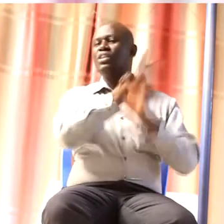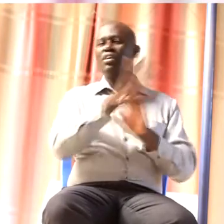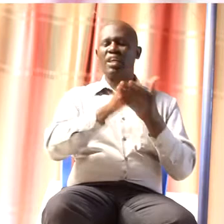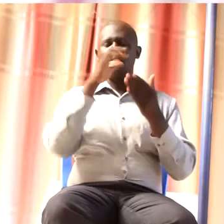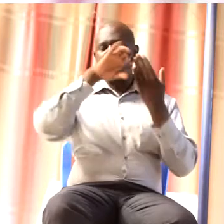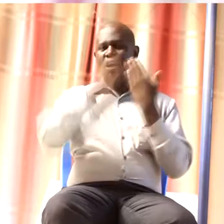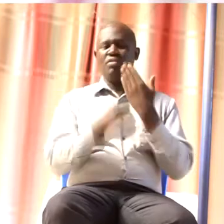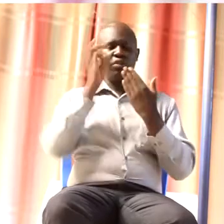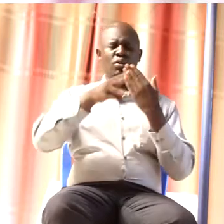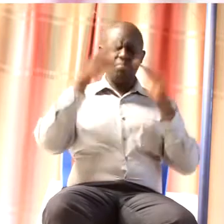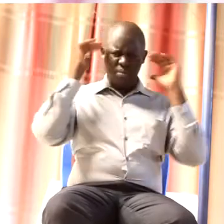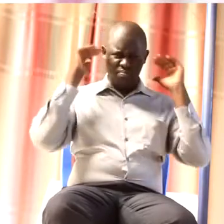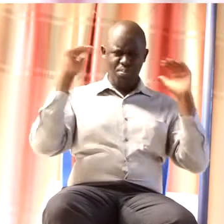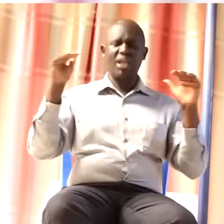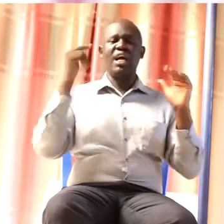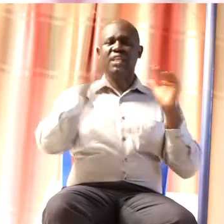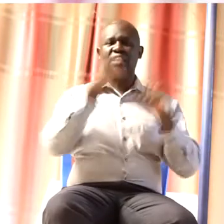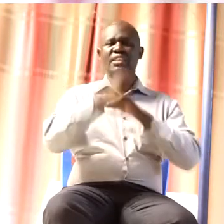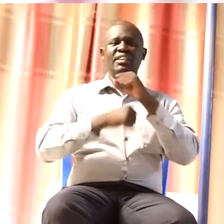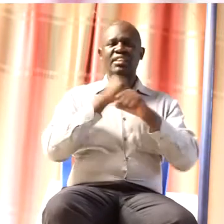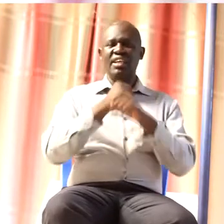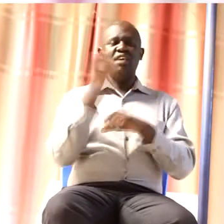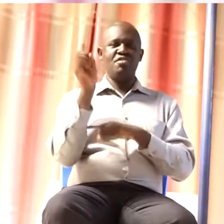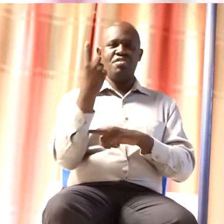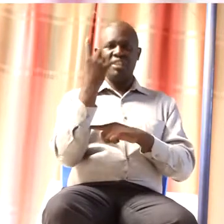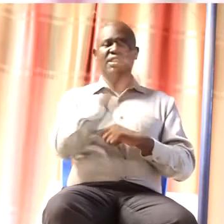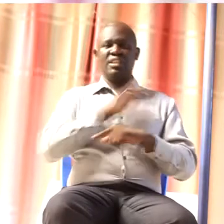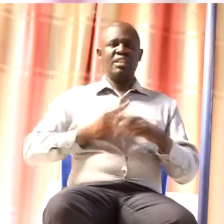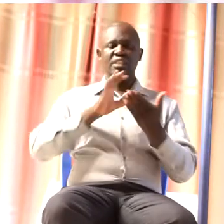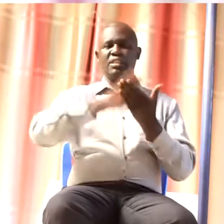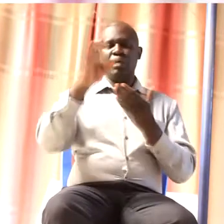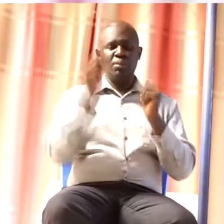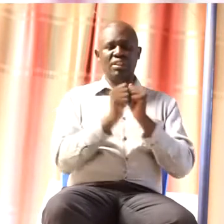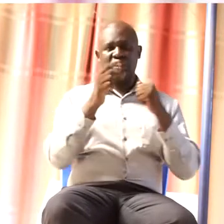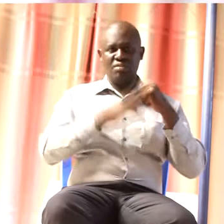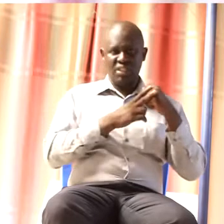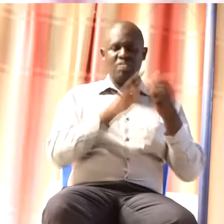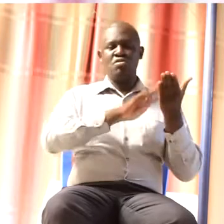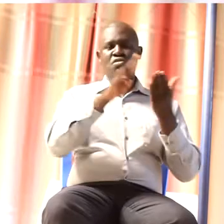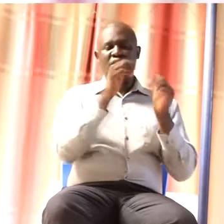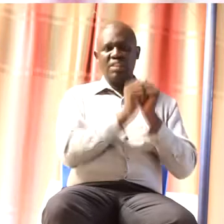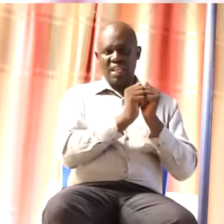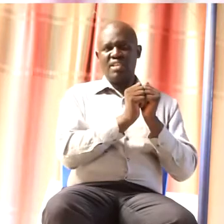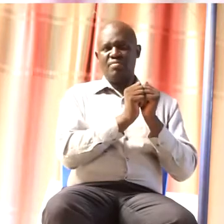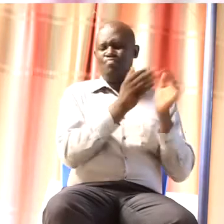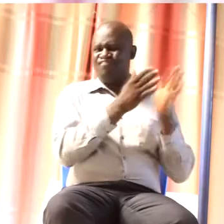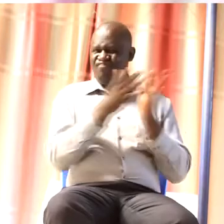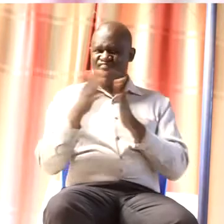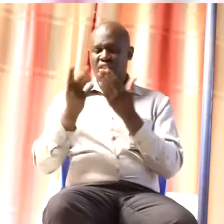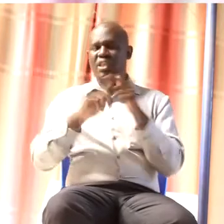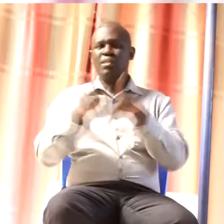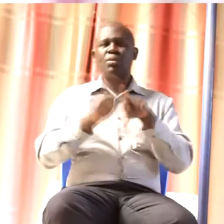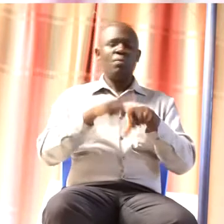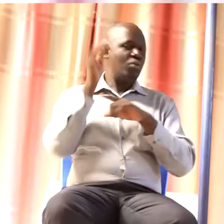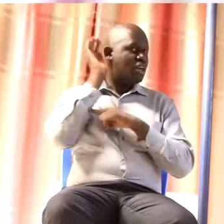my seed this year. Amen. 1 Kings chapter 17 from verse 10 to 16. If you read, we hear about this